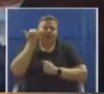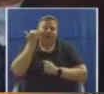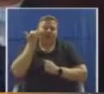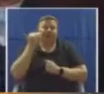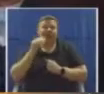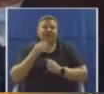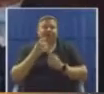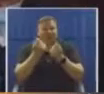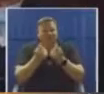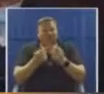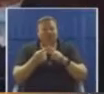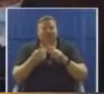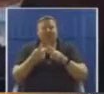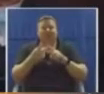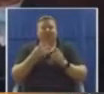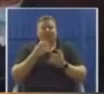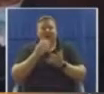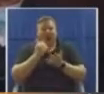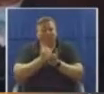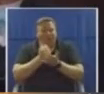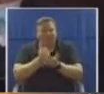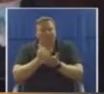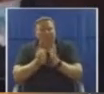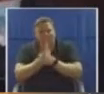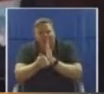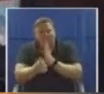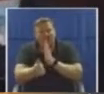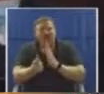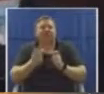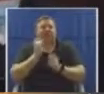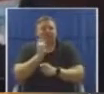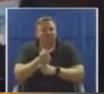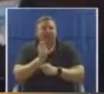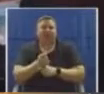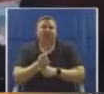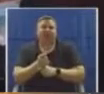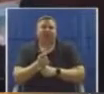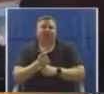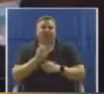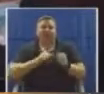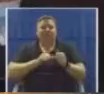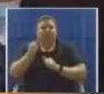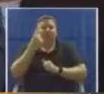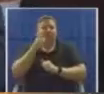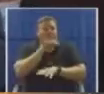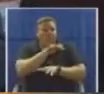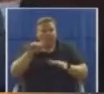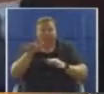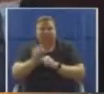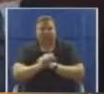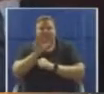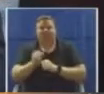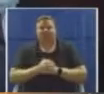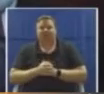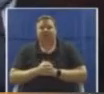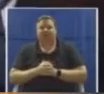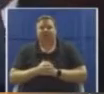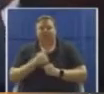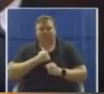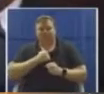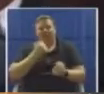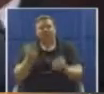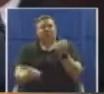and state funds, that they must be properly spent for the best of the citizens. And so from my justice background,